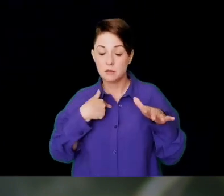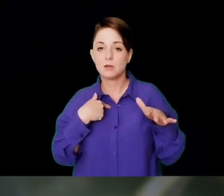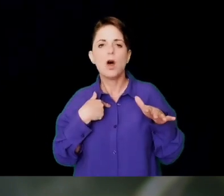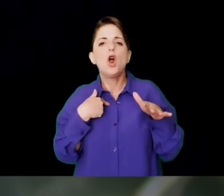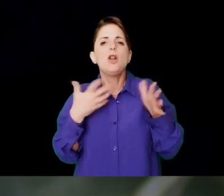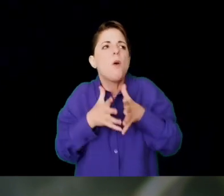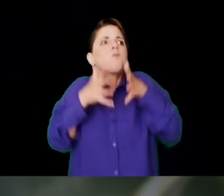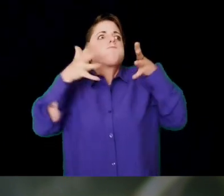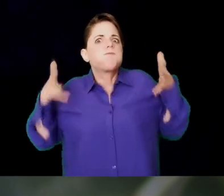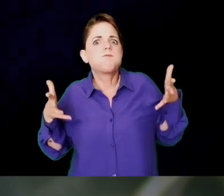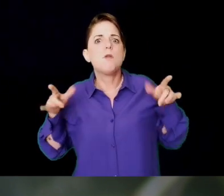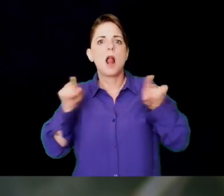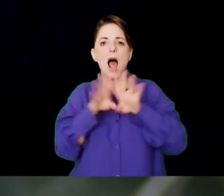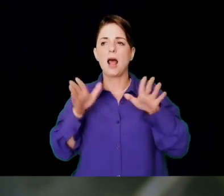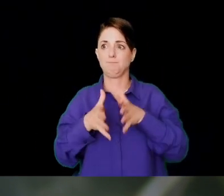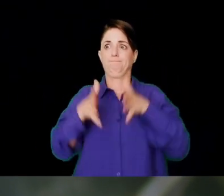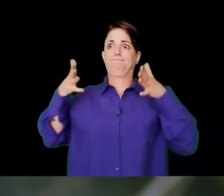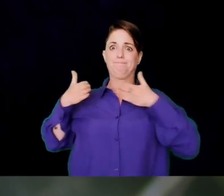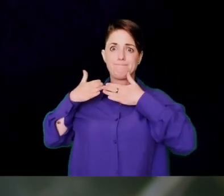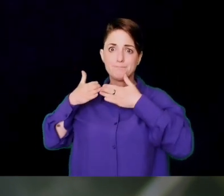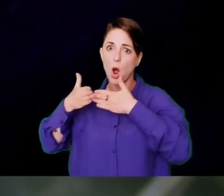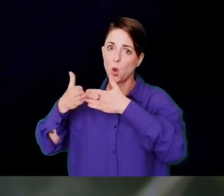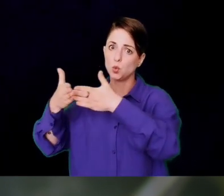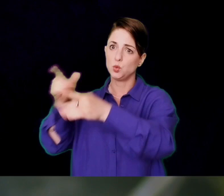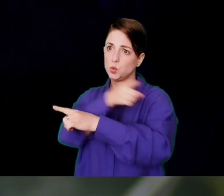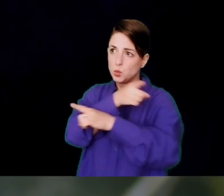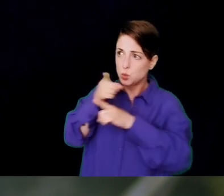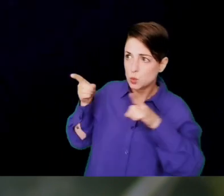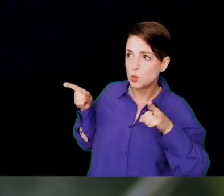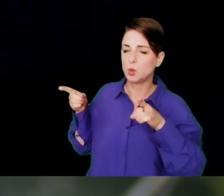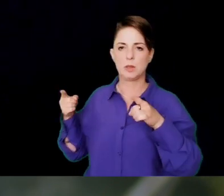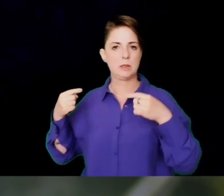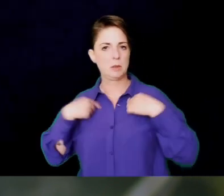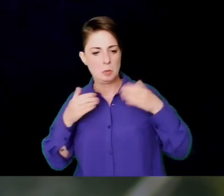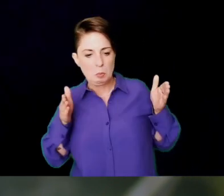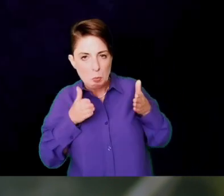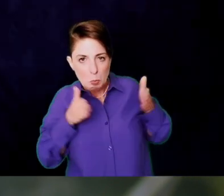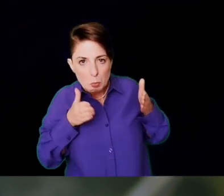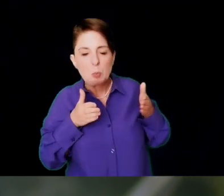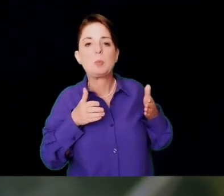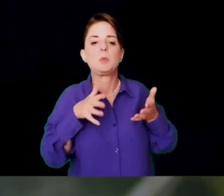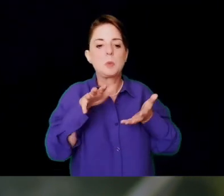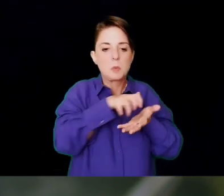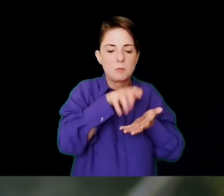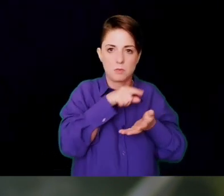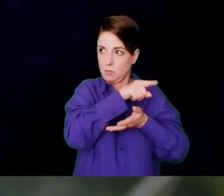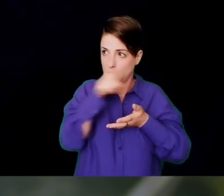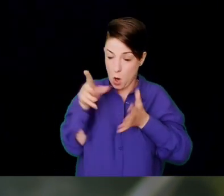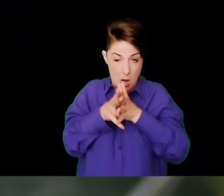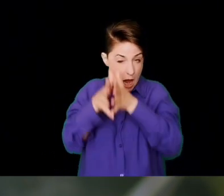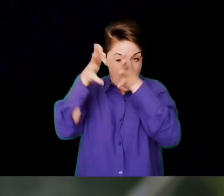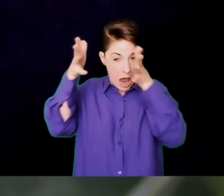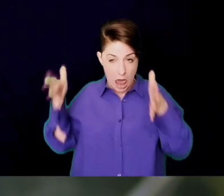certainly not as heavily as a lot of the boats that were here doing it were. I mean, there was some